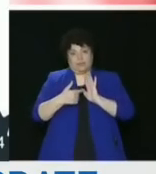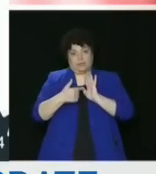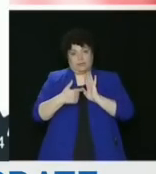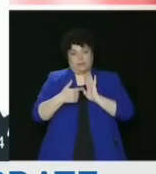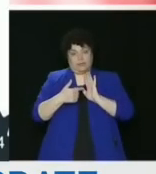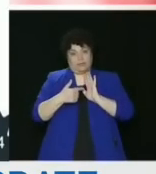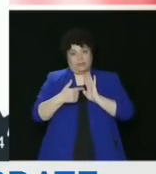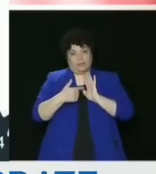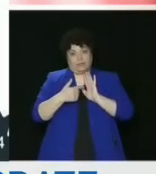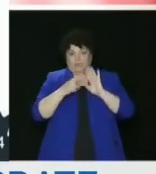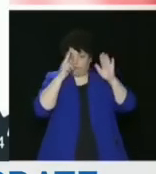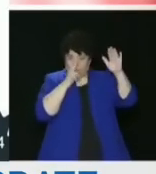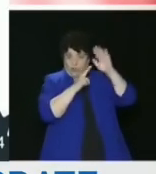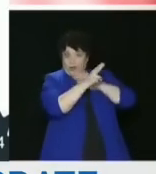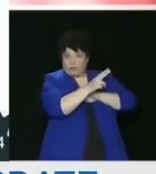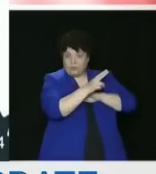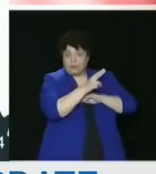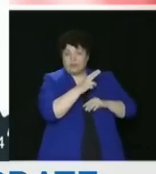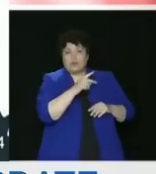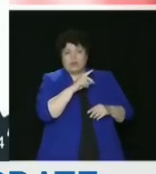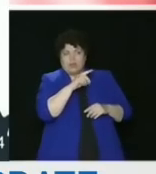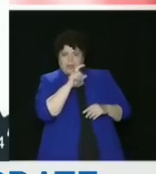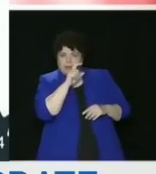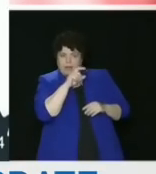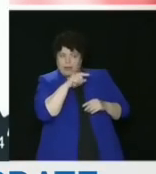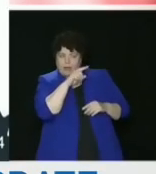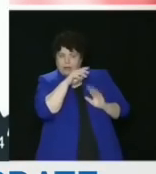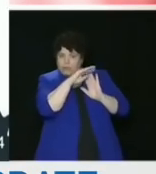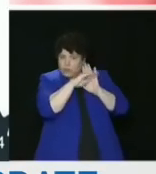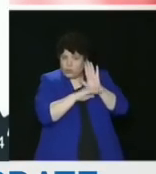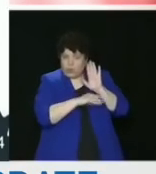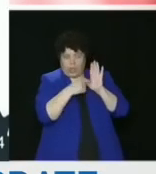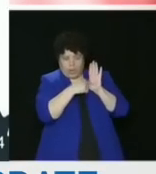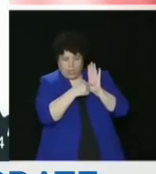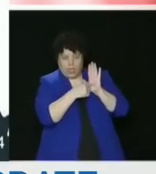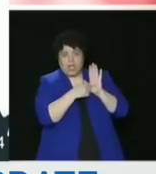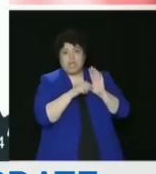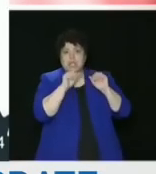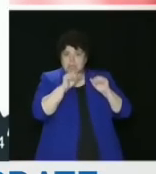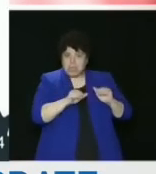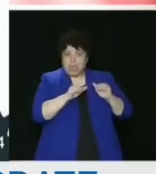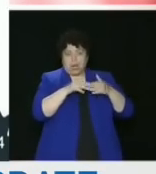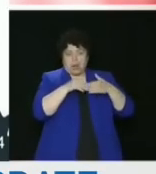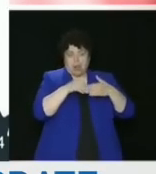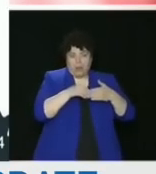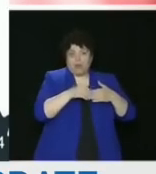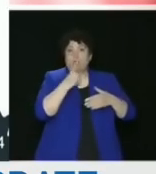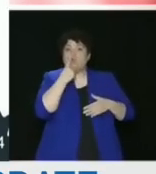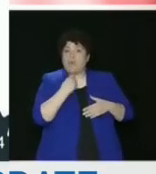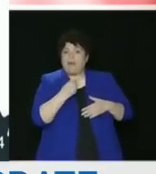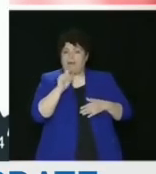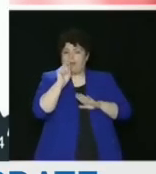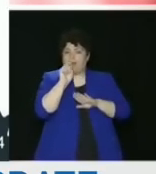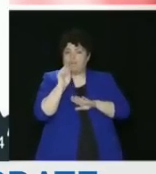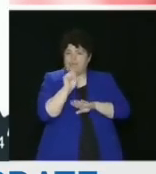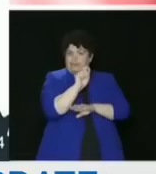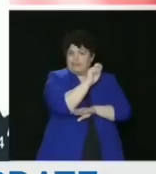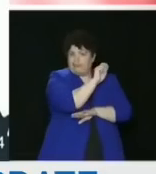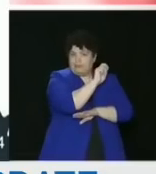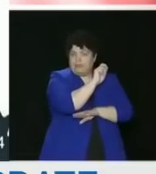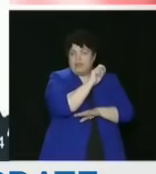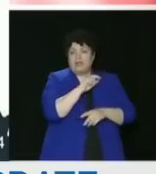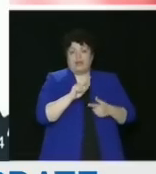c'est cette ligne, when les lignes we pointillées could rouges, safely lift tandis que restrictions l'autre without overwhelming illustre un hospital autre scénario capacity, the red plausible dashed où line, la and the capacité other